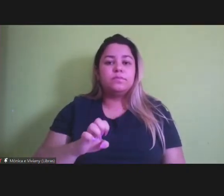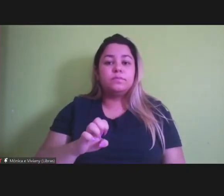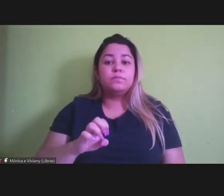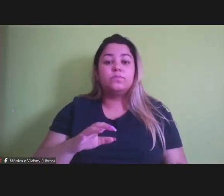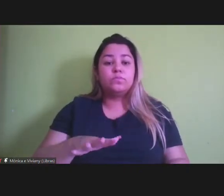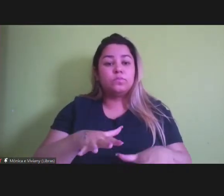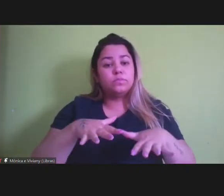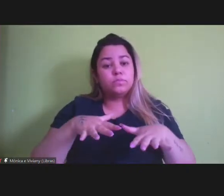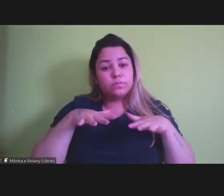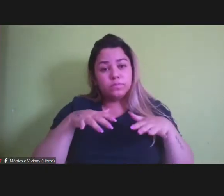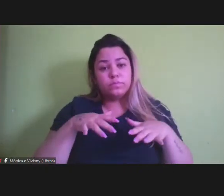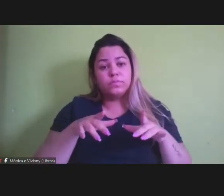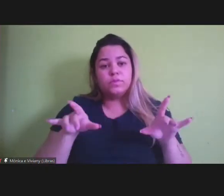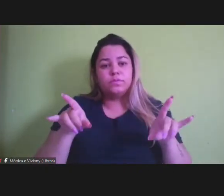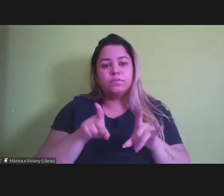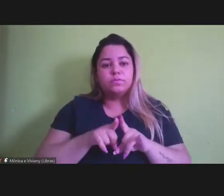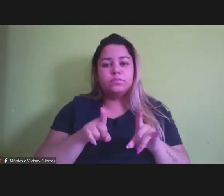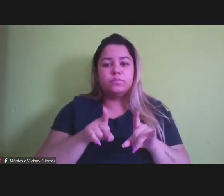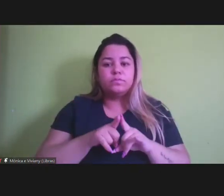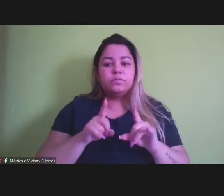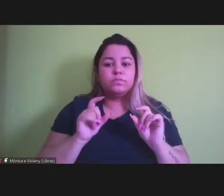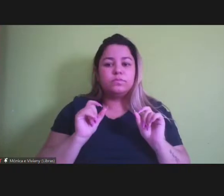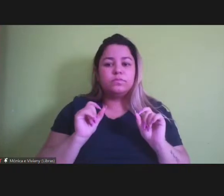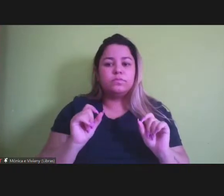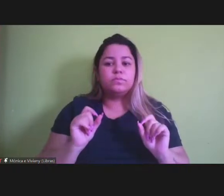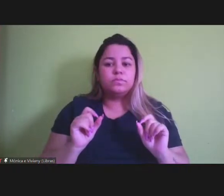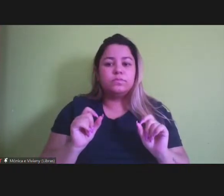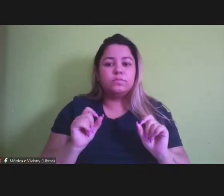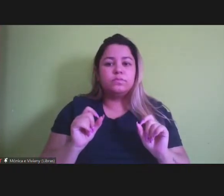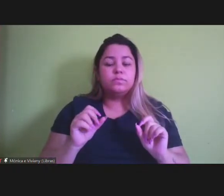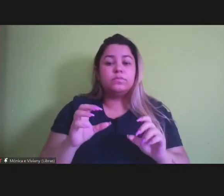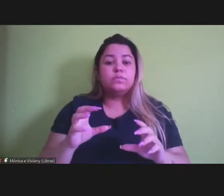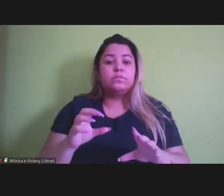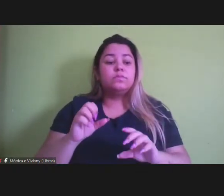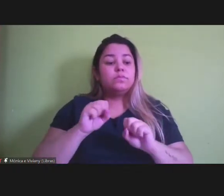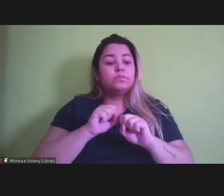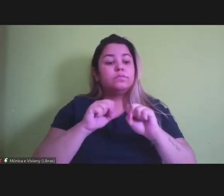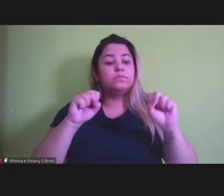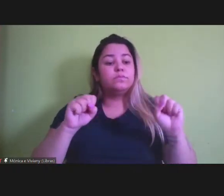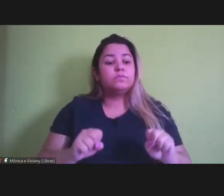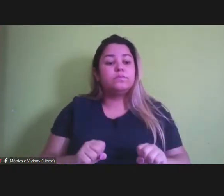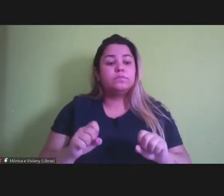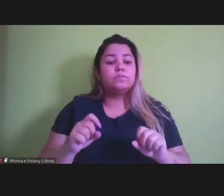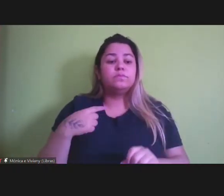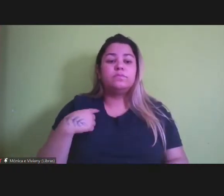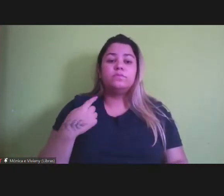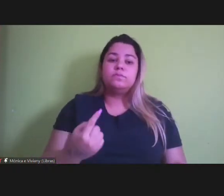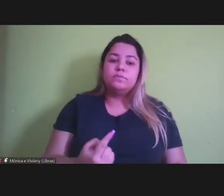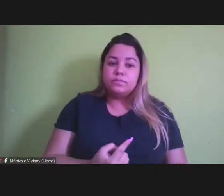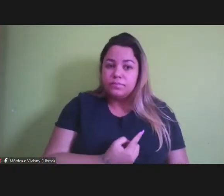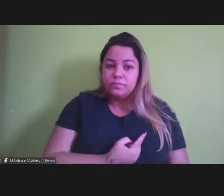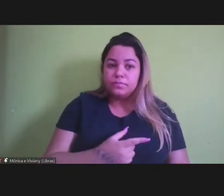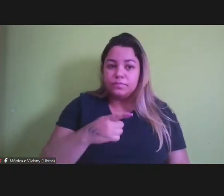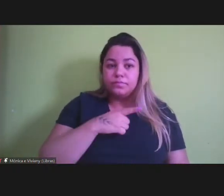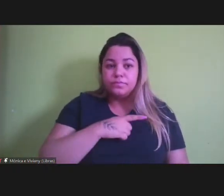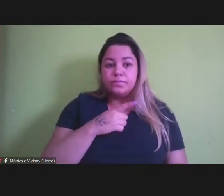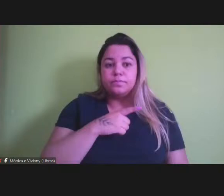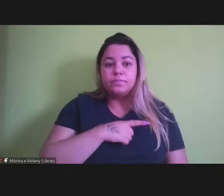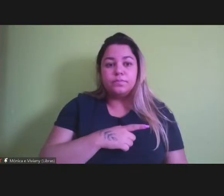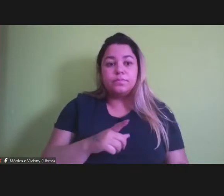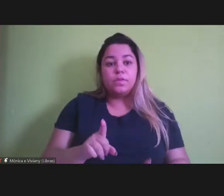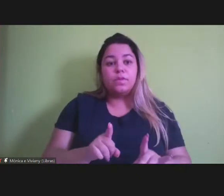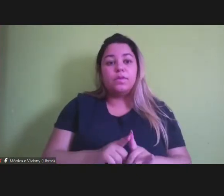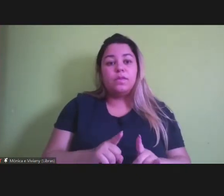symbolic perspectives. So they are movements within the system that we have been working in